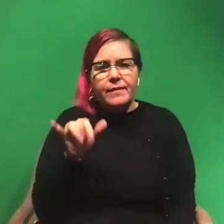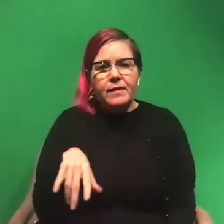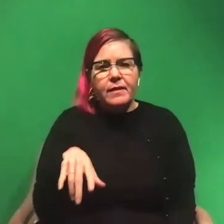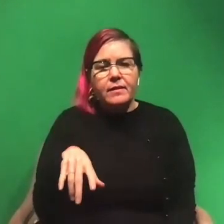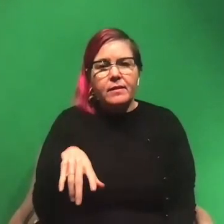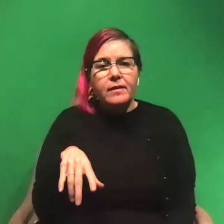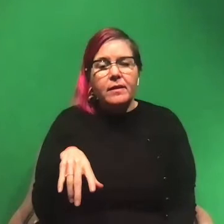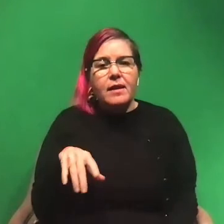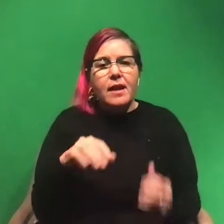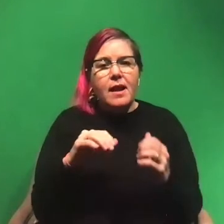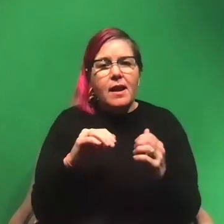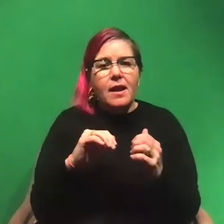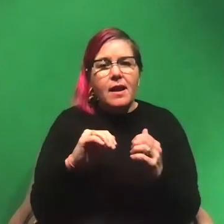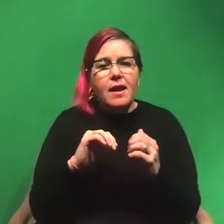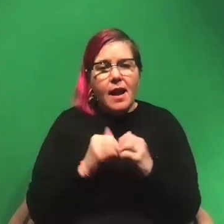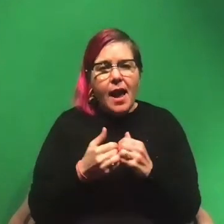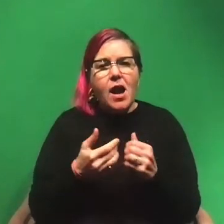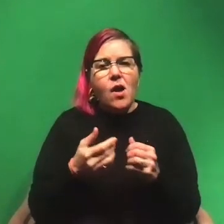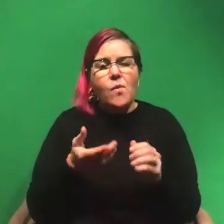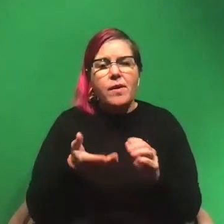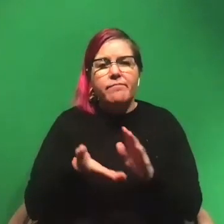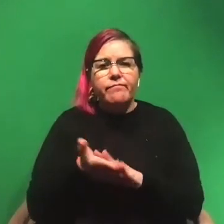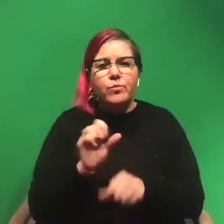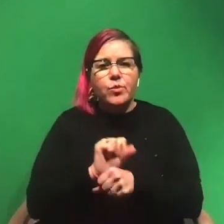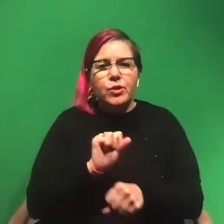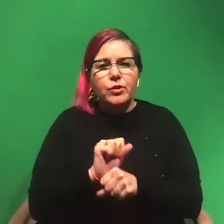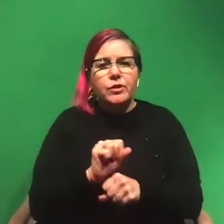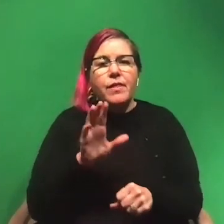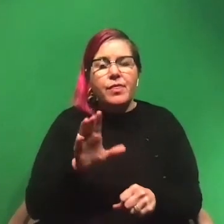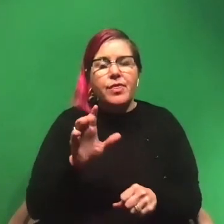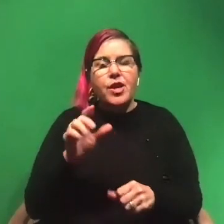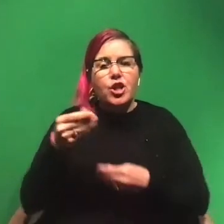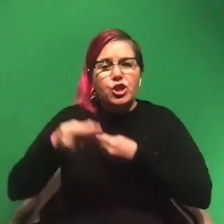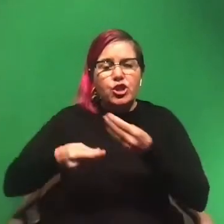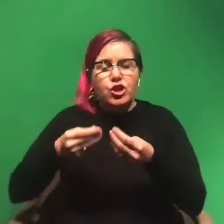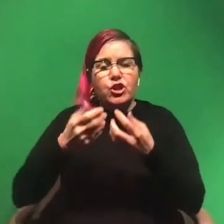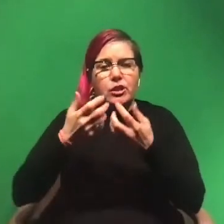gets integrated into our own genome, into our chromosomes. Um,